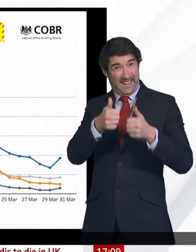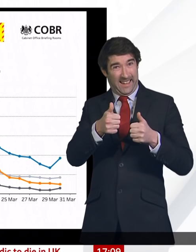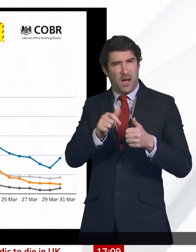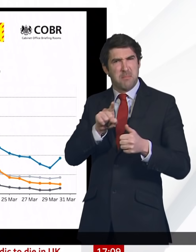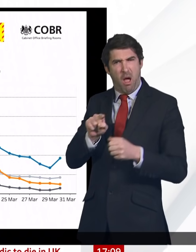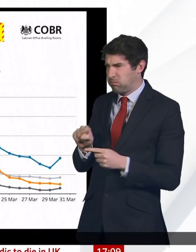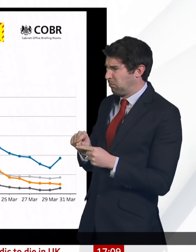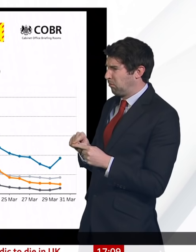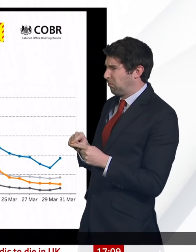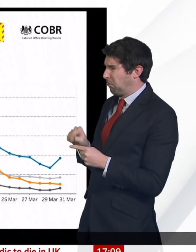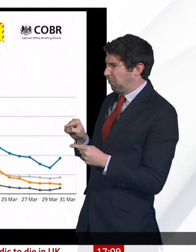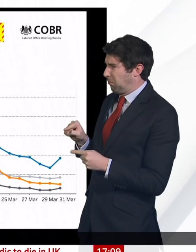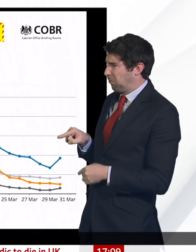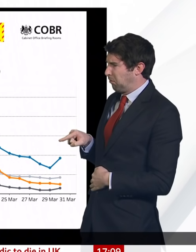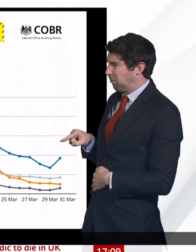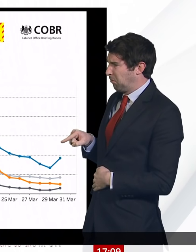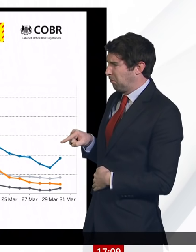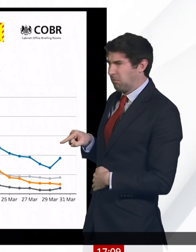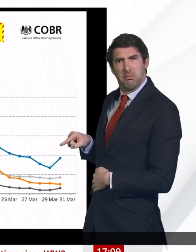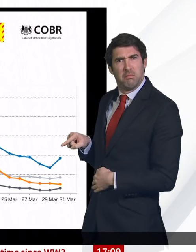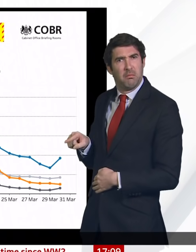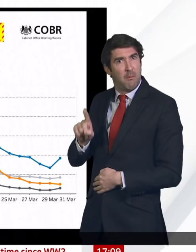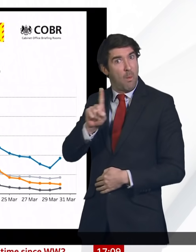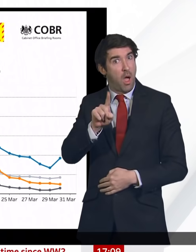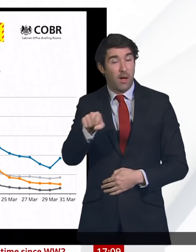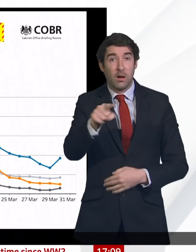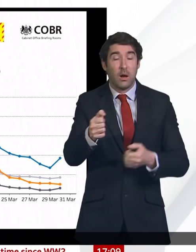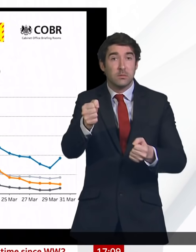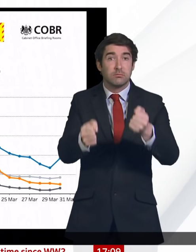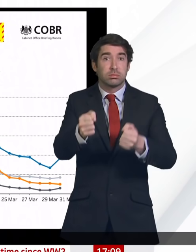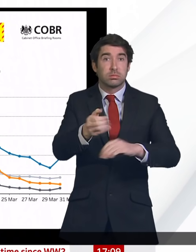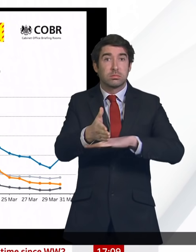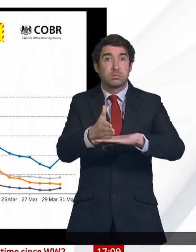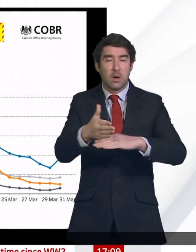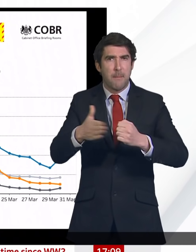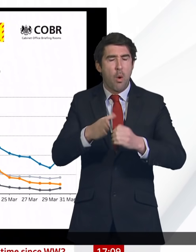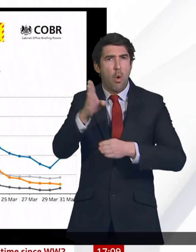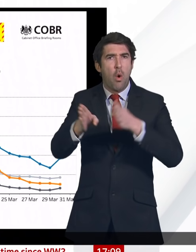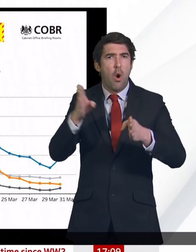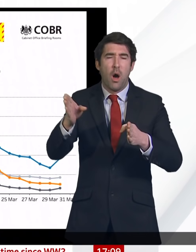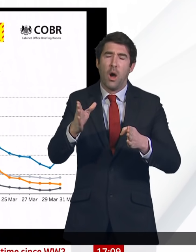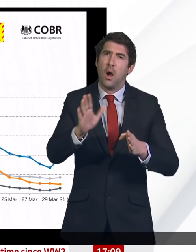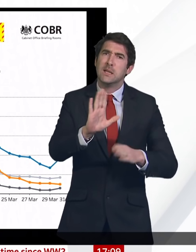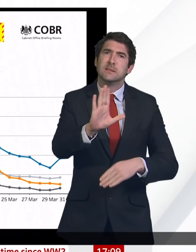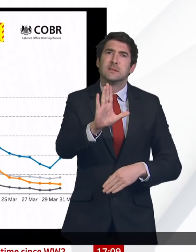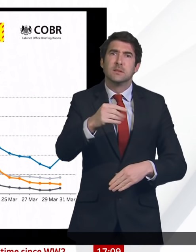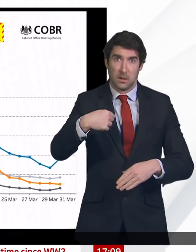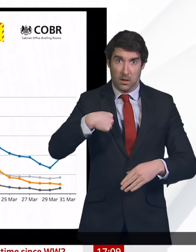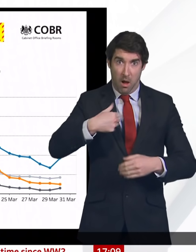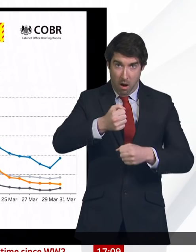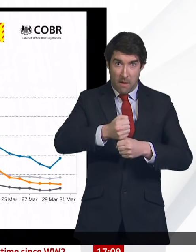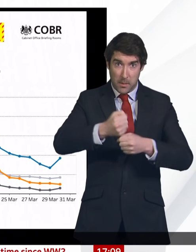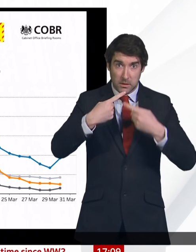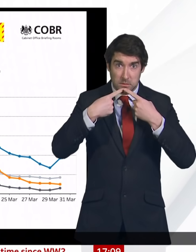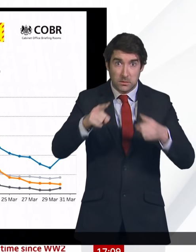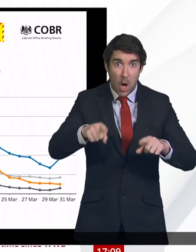the rapid decline in public transport use. So everyone needs to do that. The message here is we need